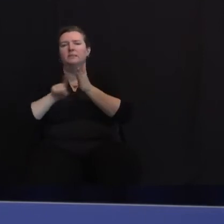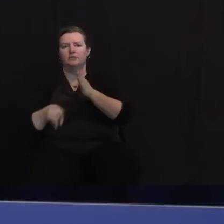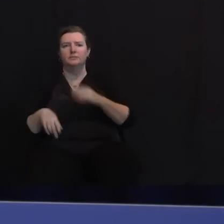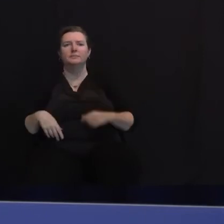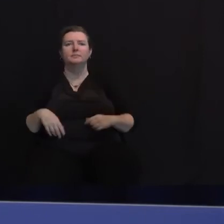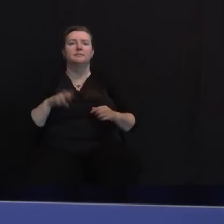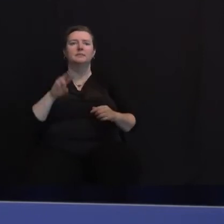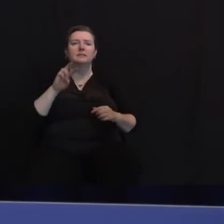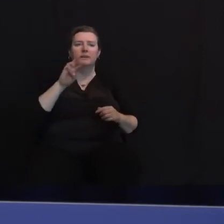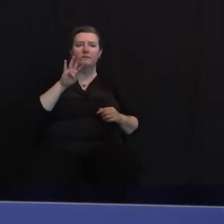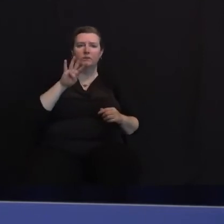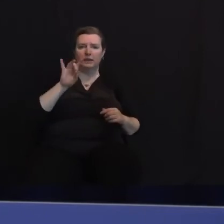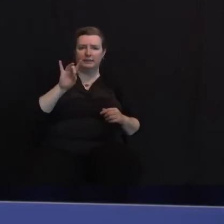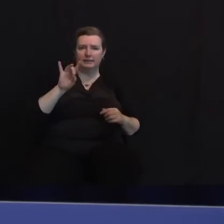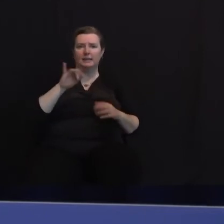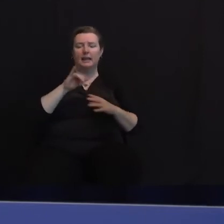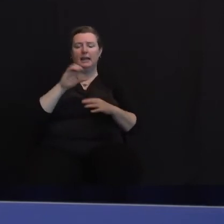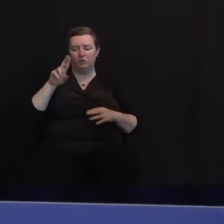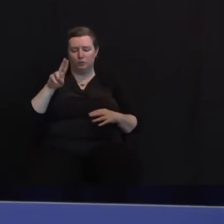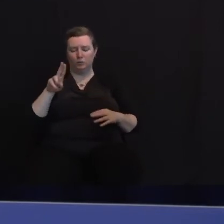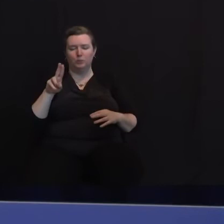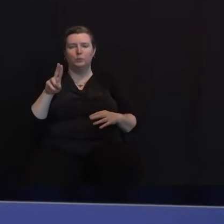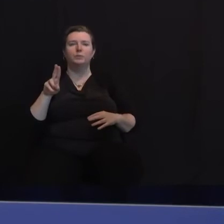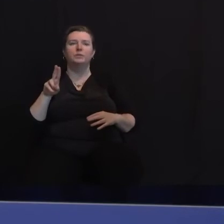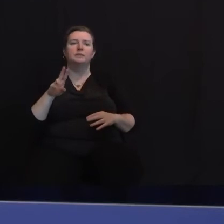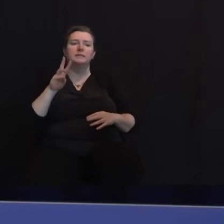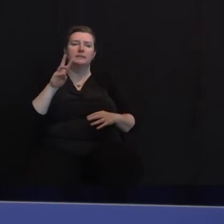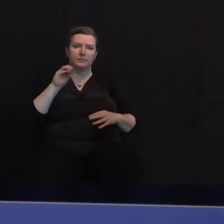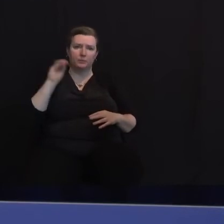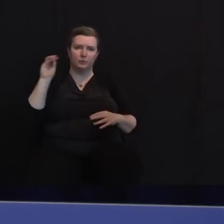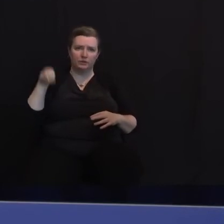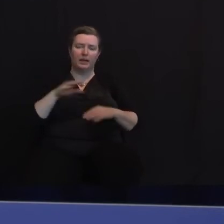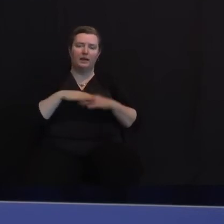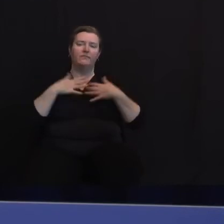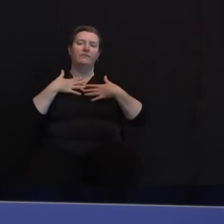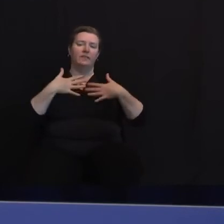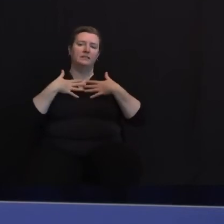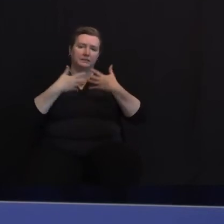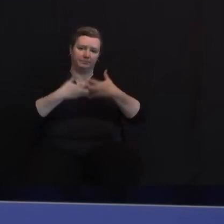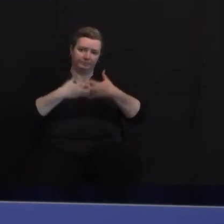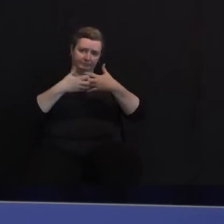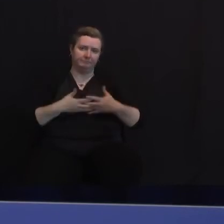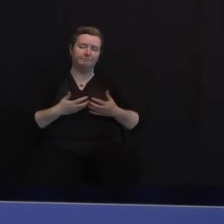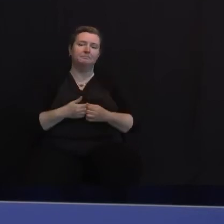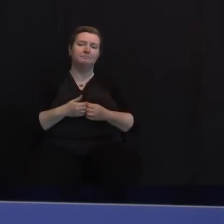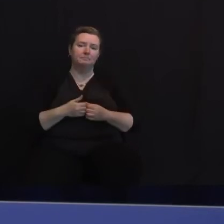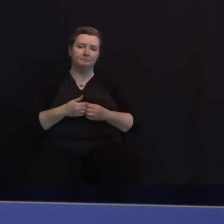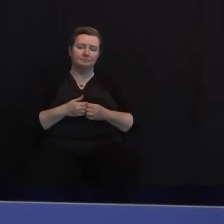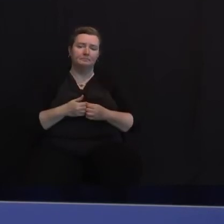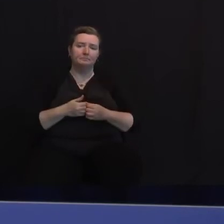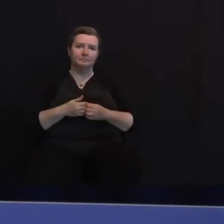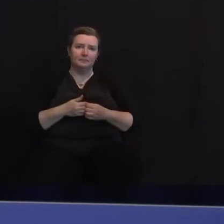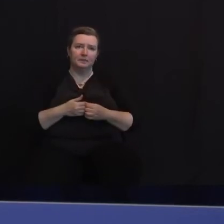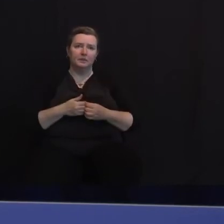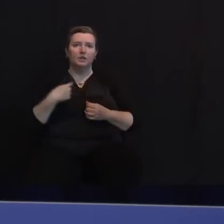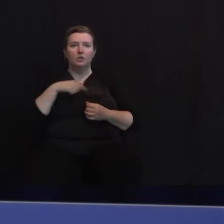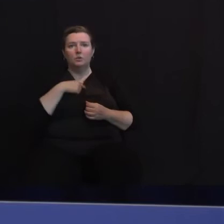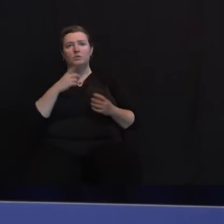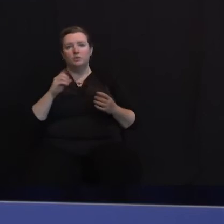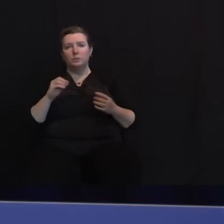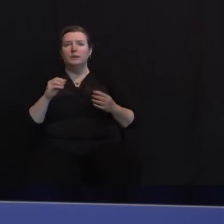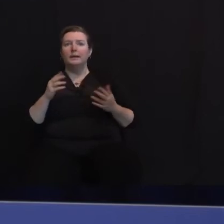critical care, 70% on ventilators. We are meeting weekly with the collaborating CEOs